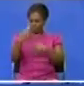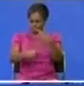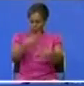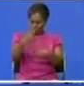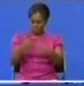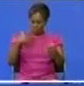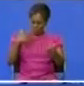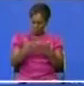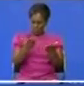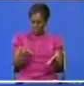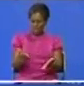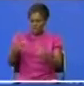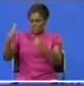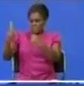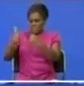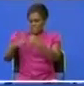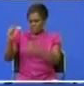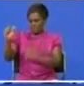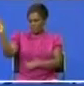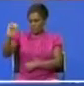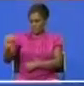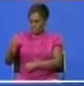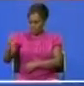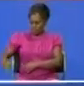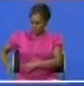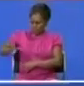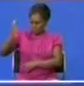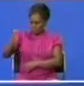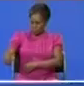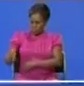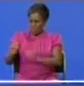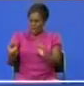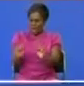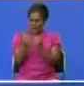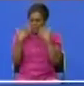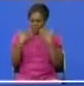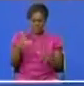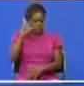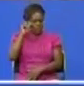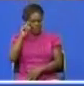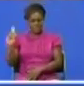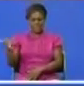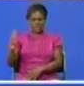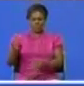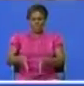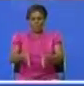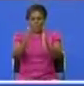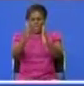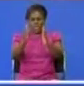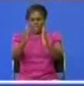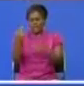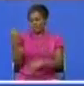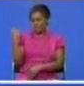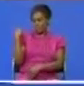So far, at least 65% of the rail has been laid along the Mombasa-Nairobi circuit. The